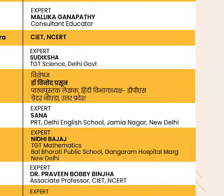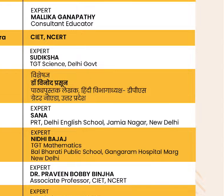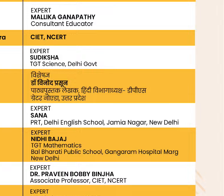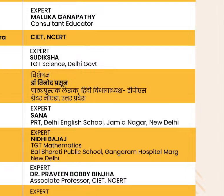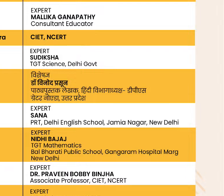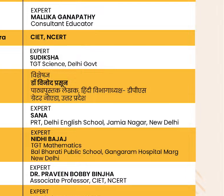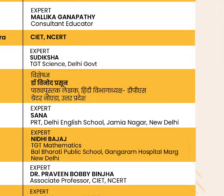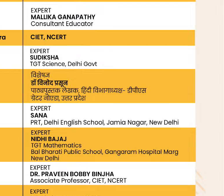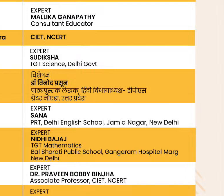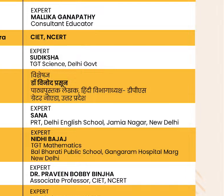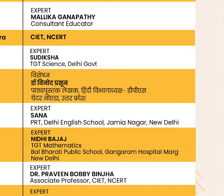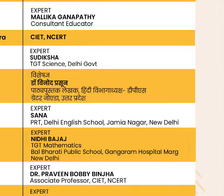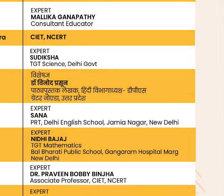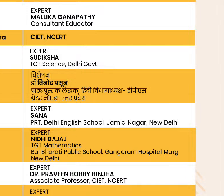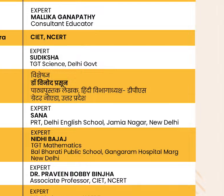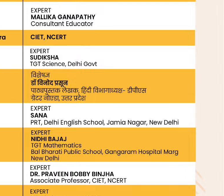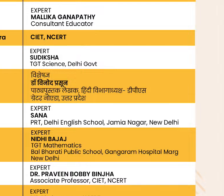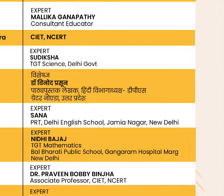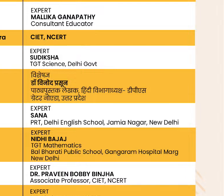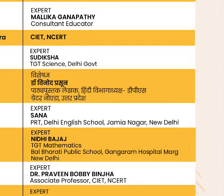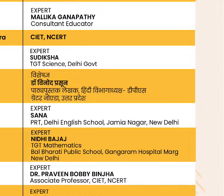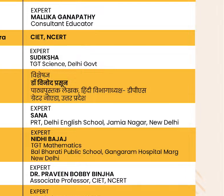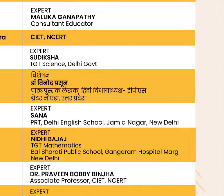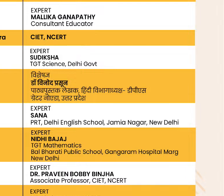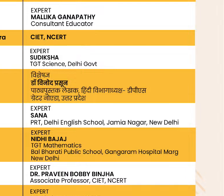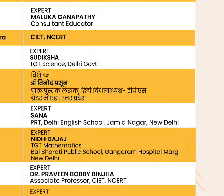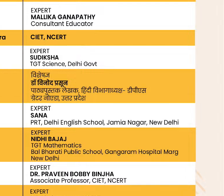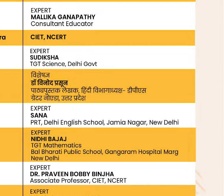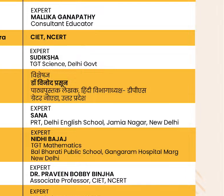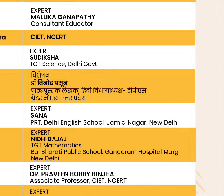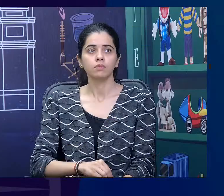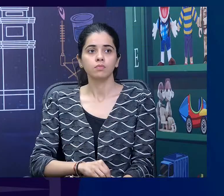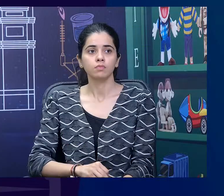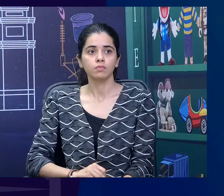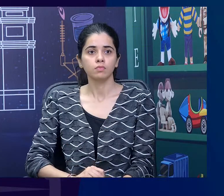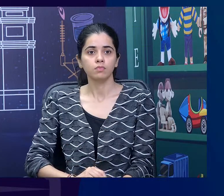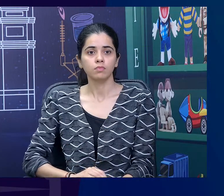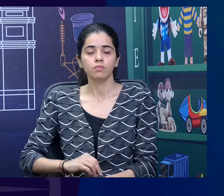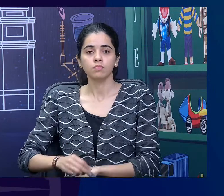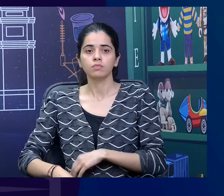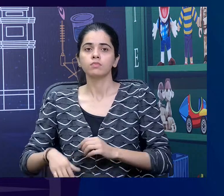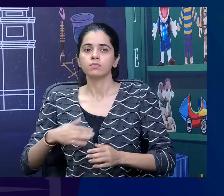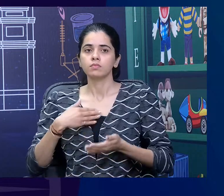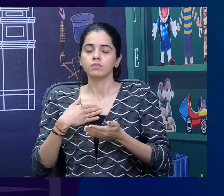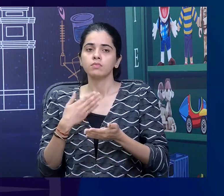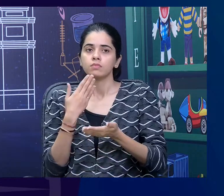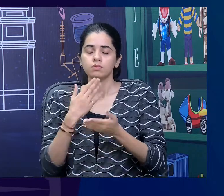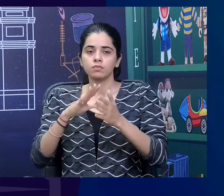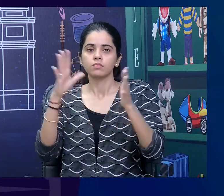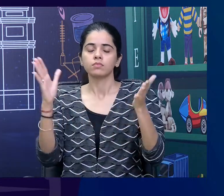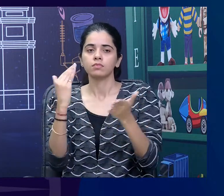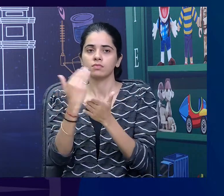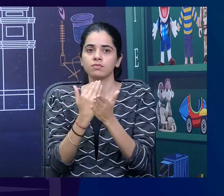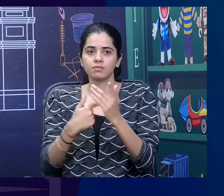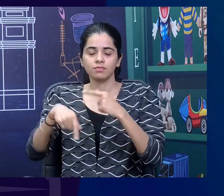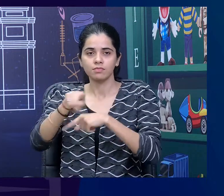students. The topic would be adolescence, crucial yet chaotic. With all those information, dear learners and viewers, it's time for me to wrap